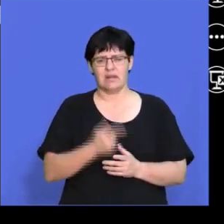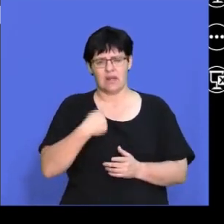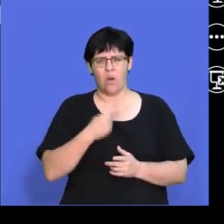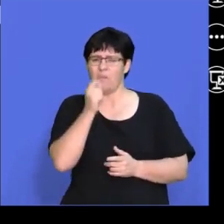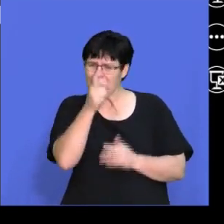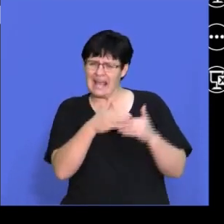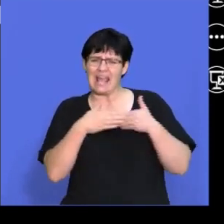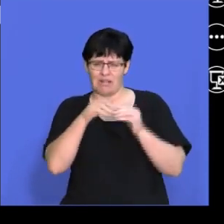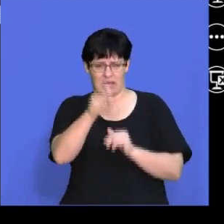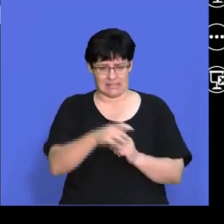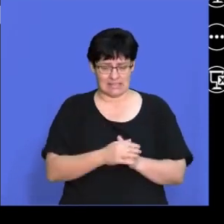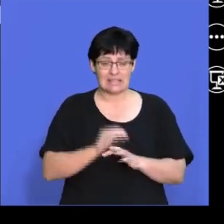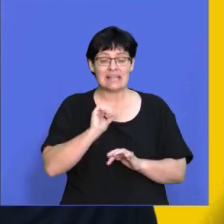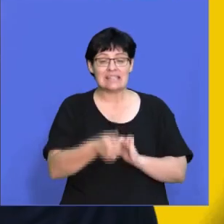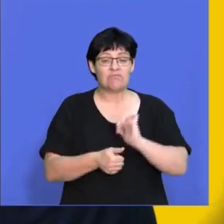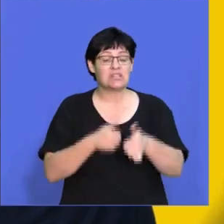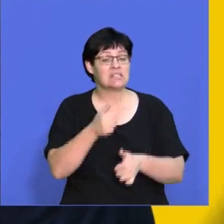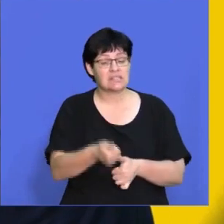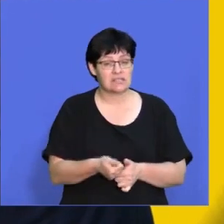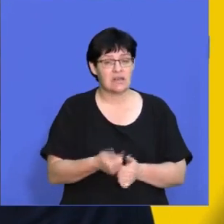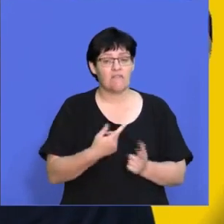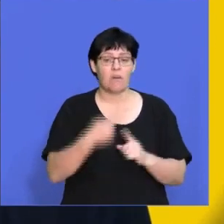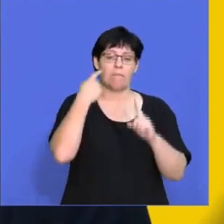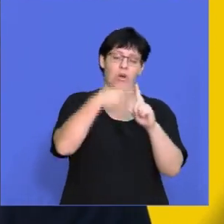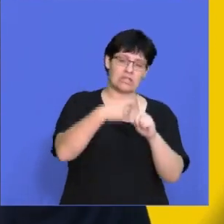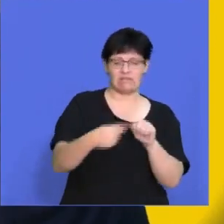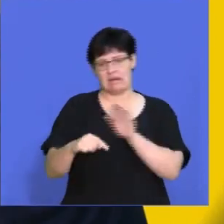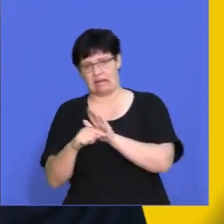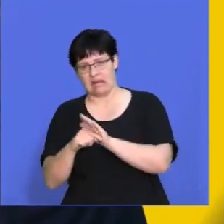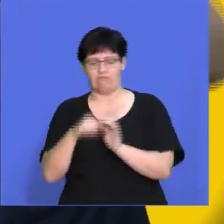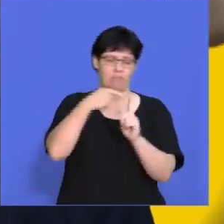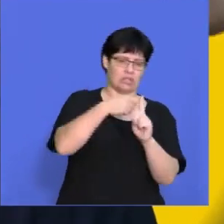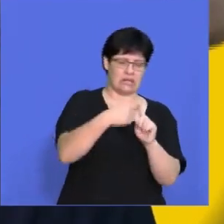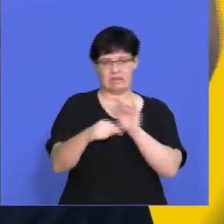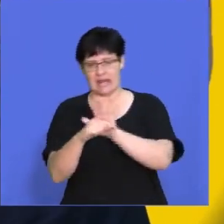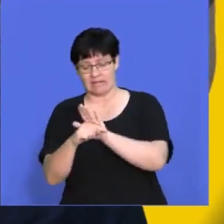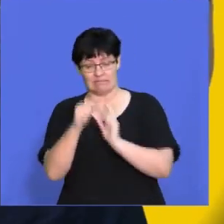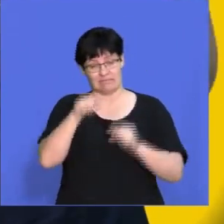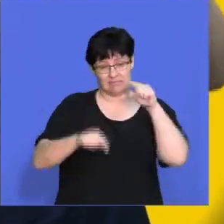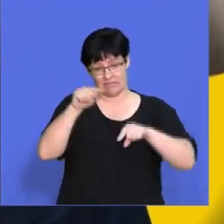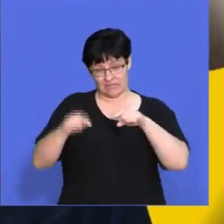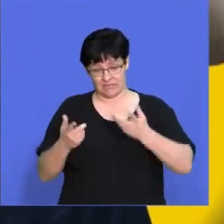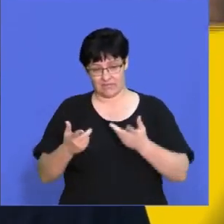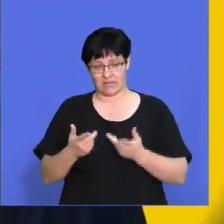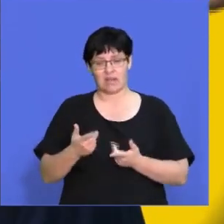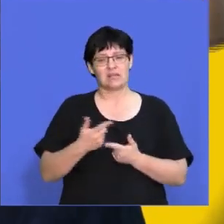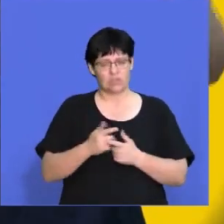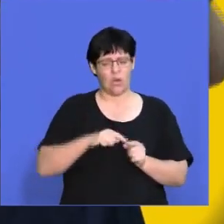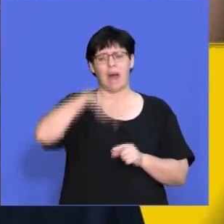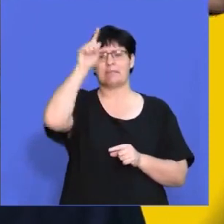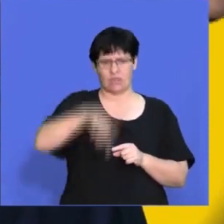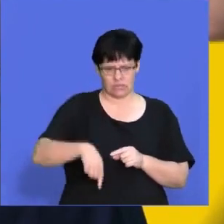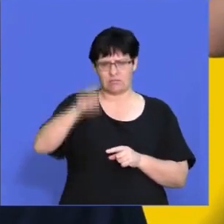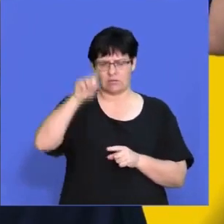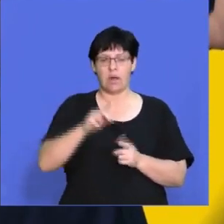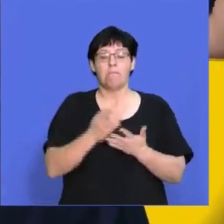Now we have to be a little bit careful. This is a series that goes positive, then negative, then positive, then negative. So it's going